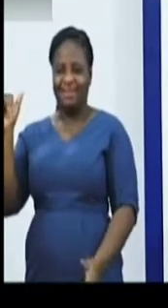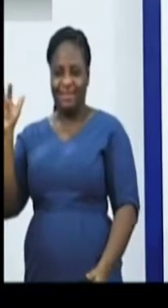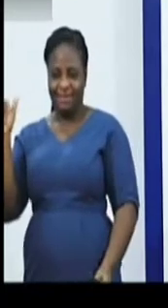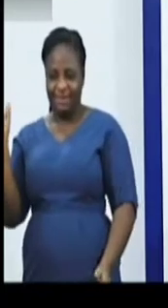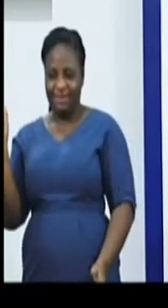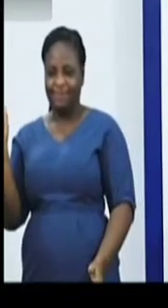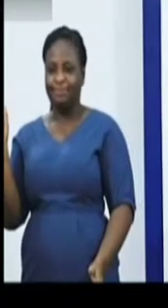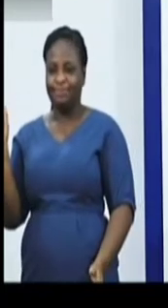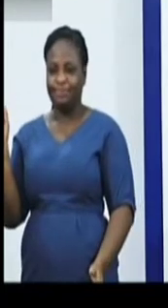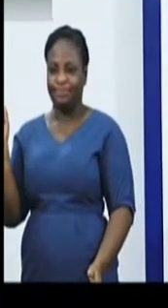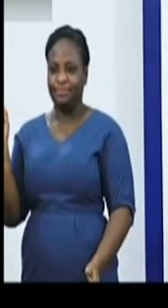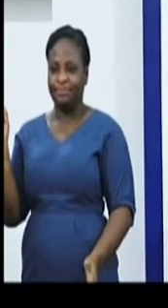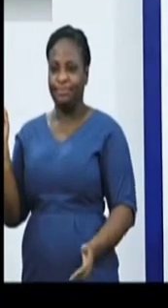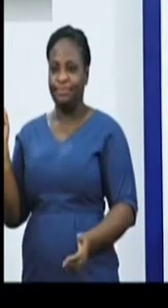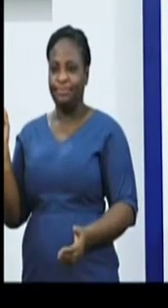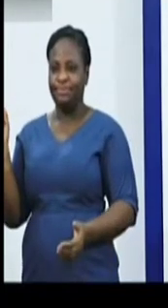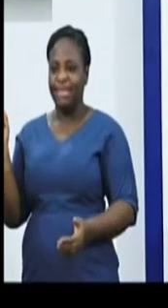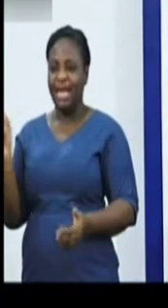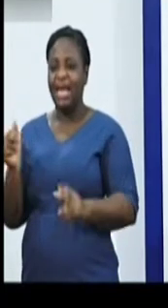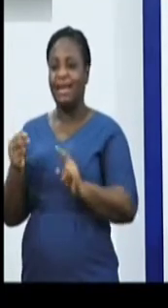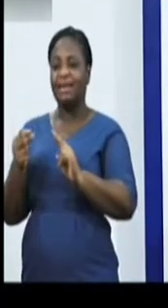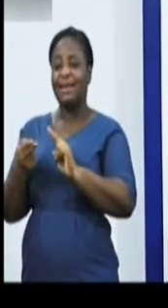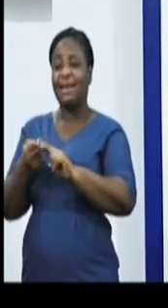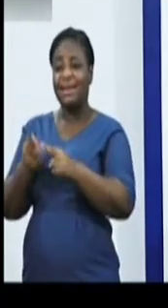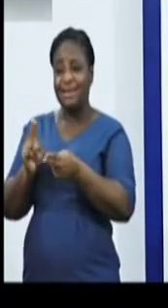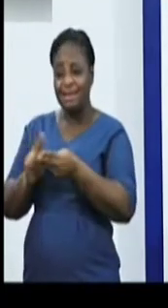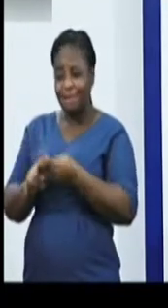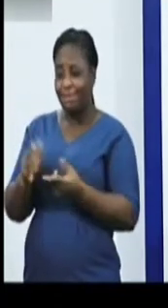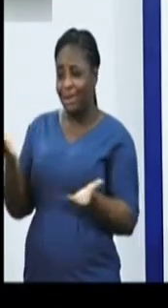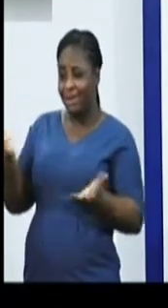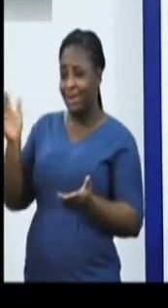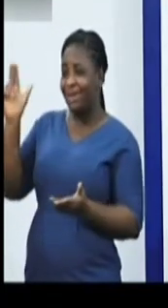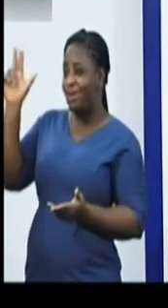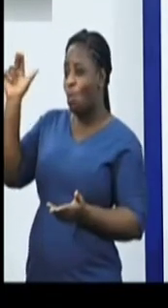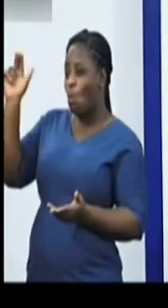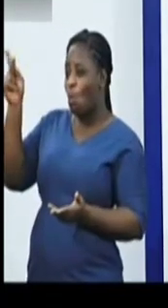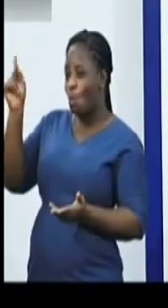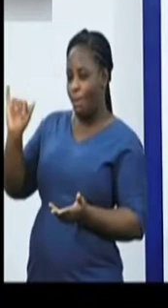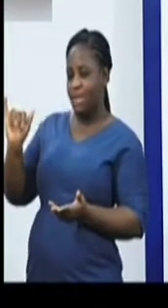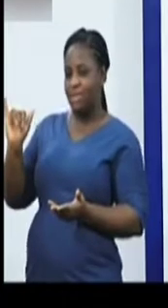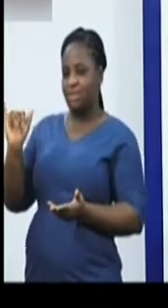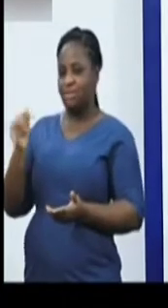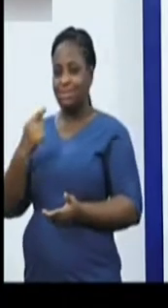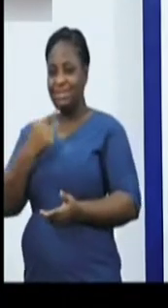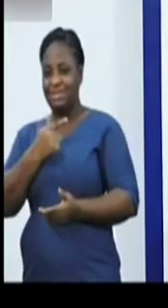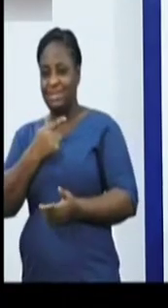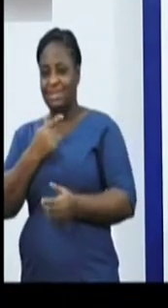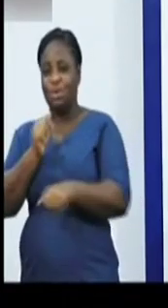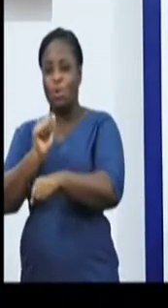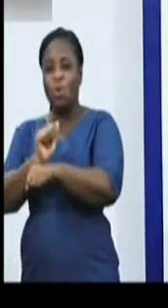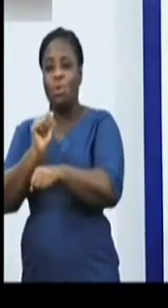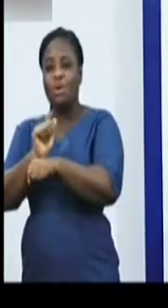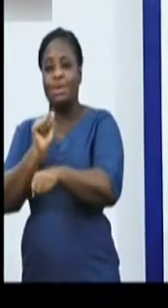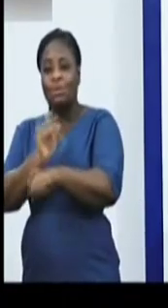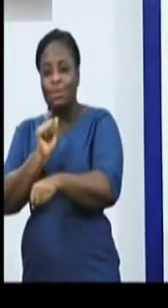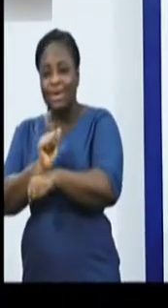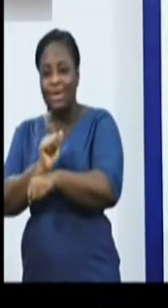and a number again in Kumasi. This operation started